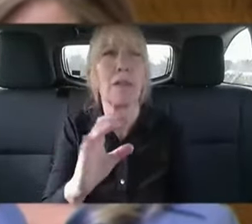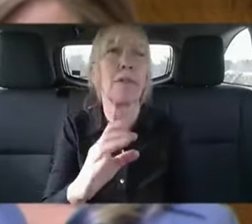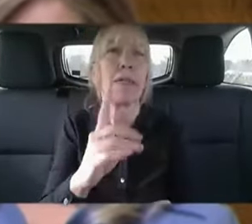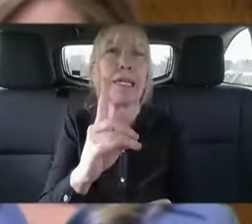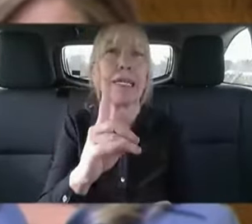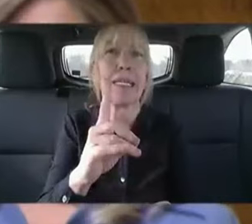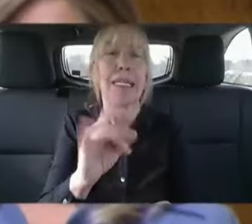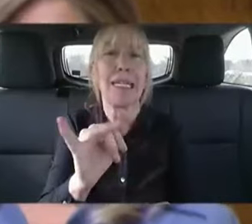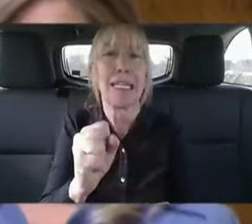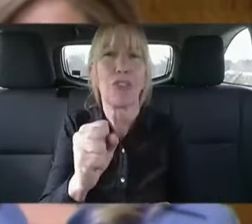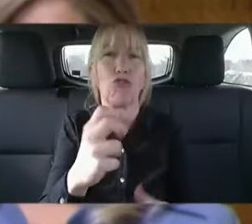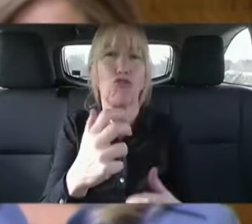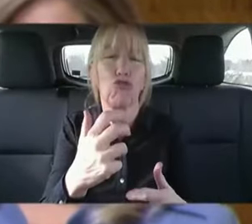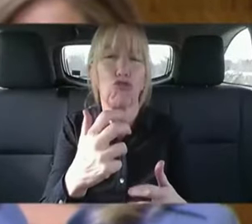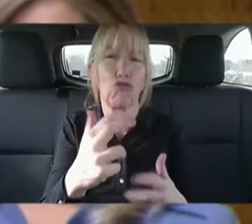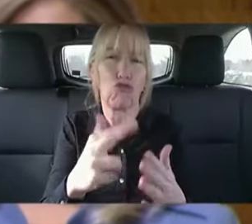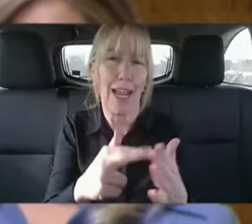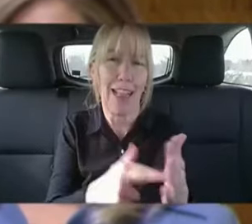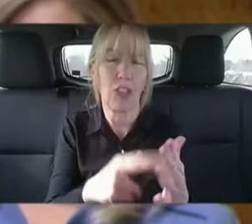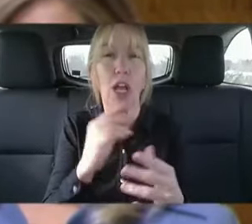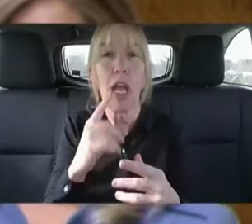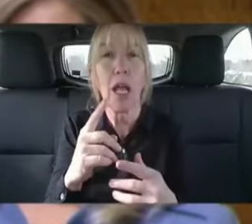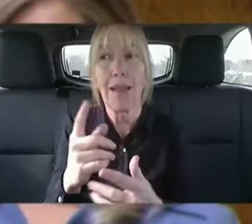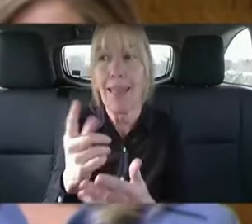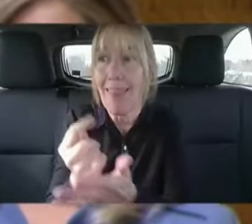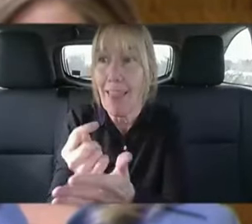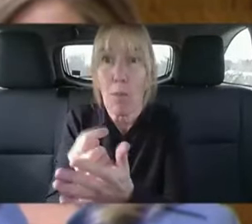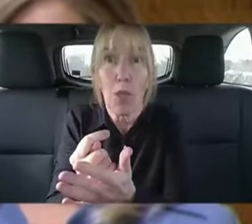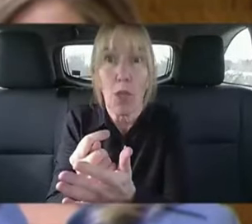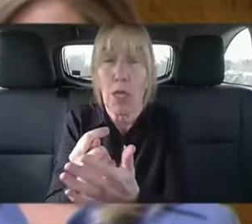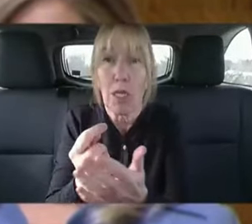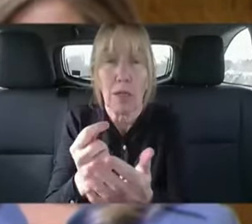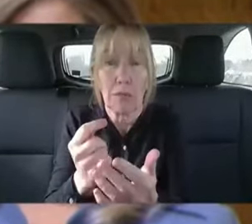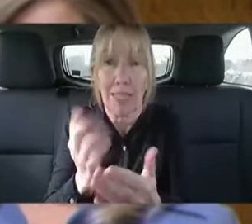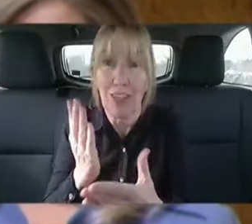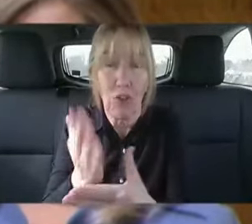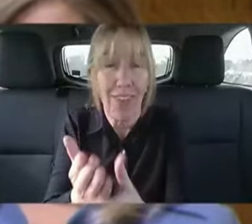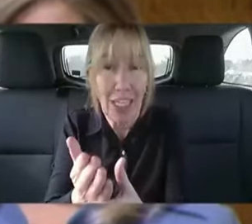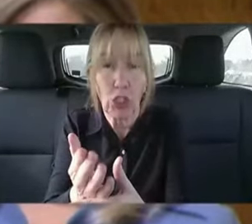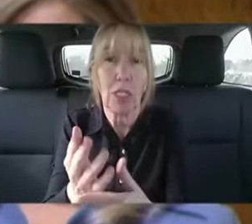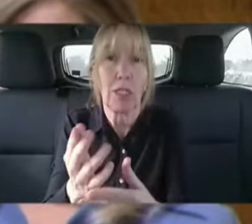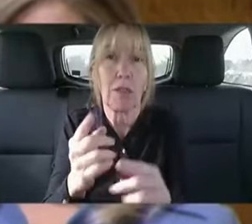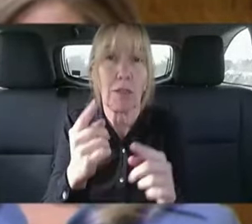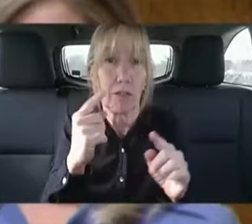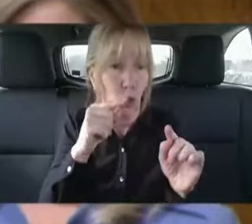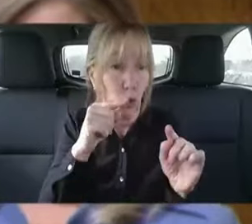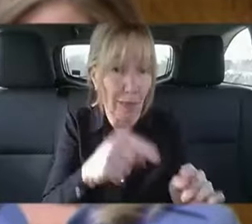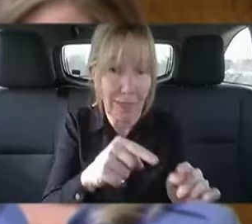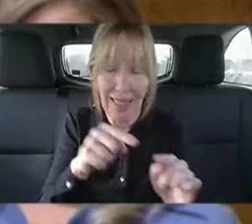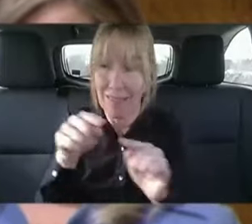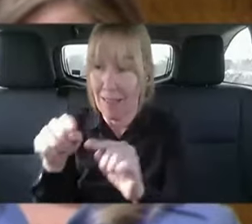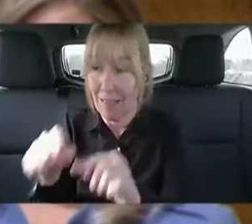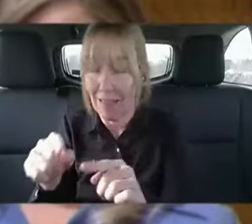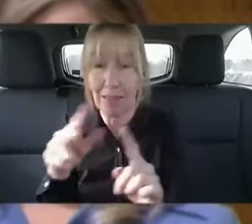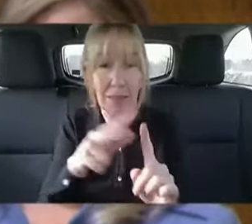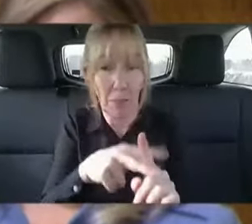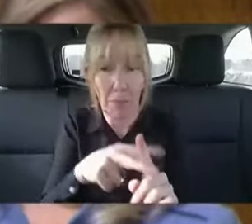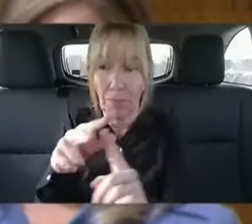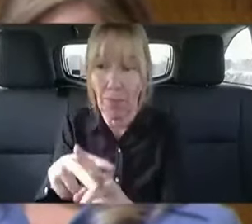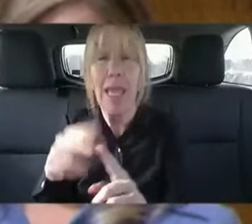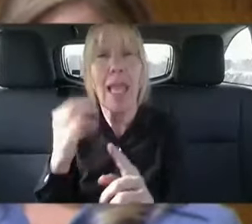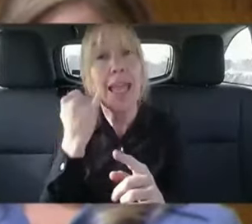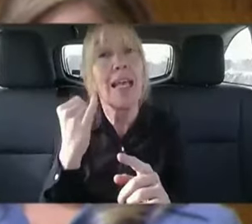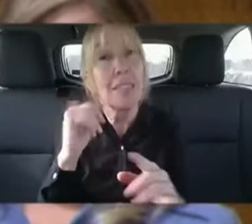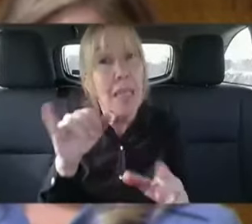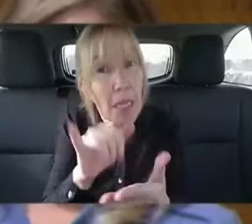it seemed like there could be a therapeutic intervention, even if not in a clinical trial, aimed on each of those. Is that being done? And if so, what are the